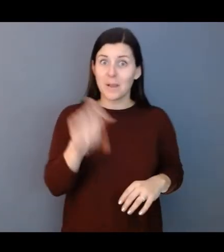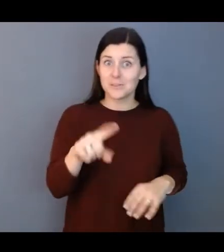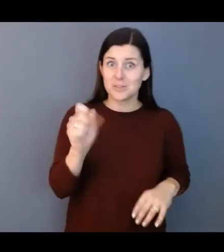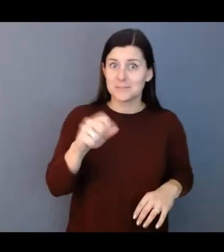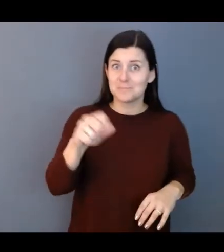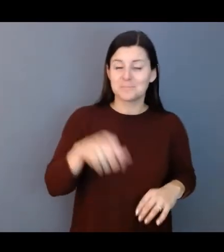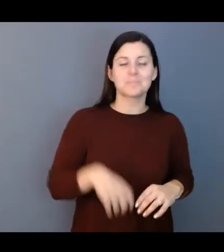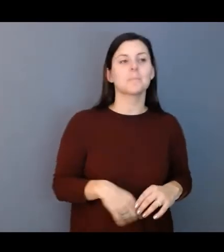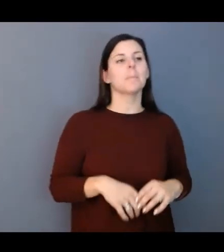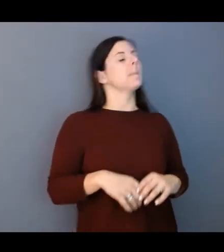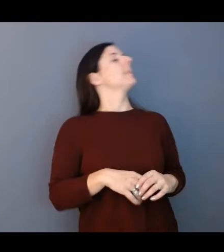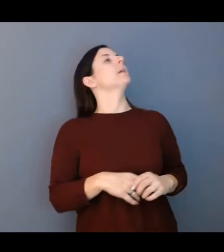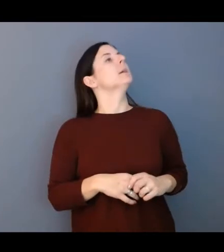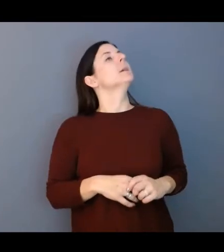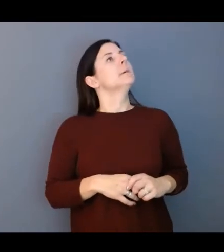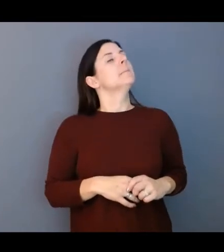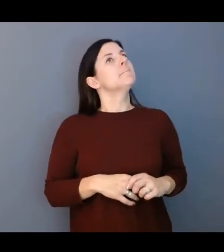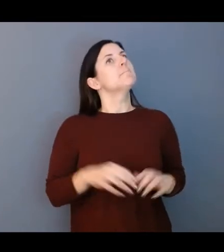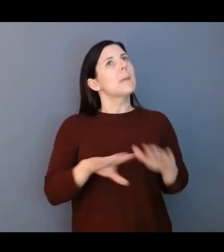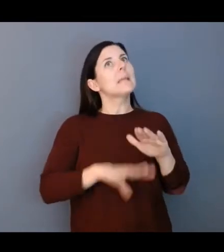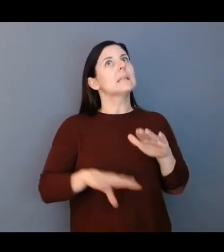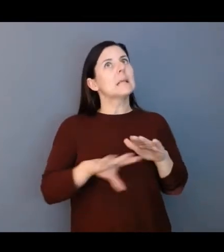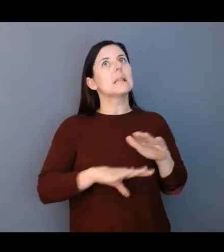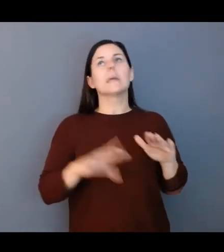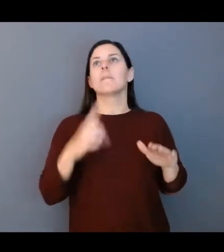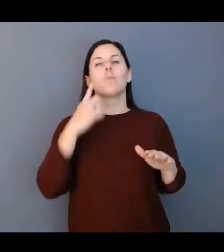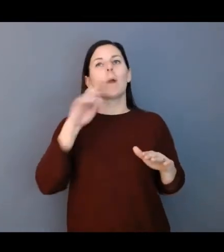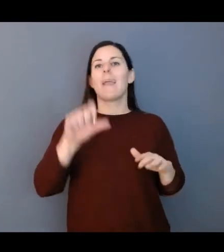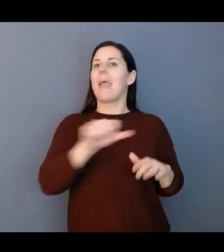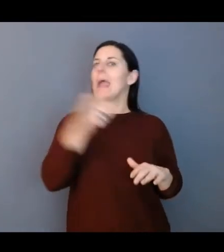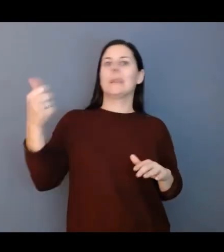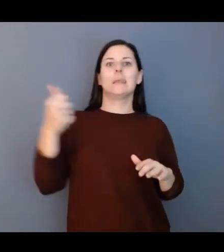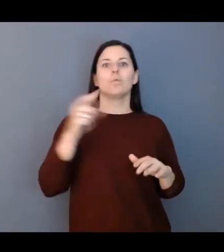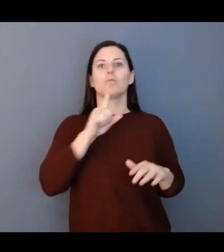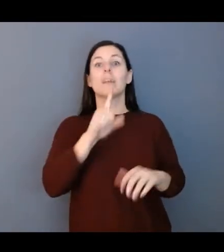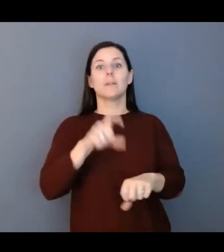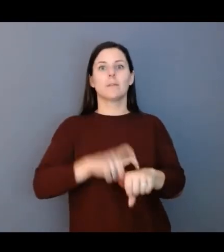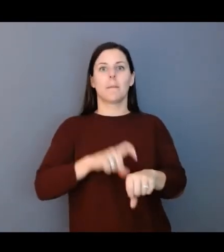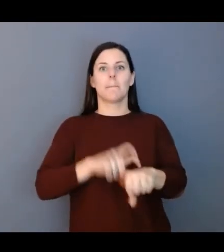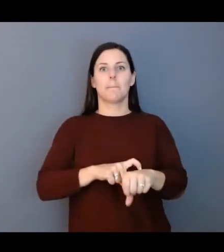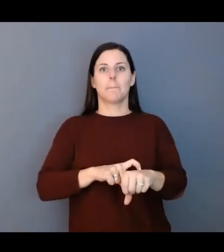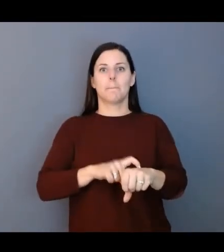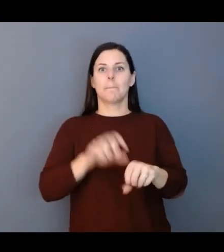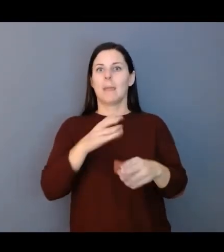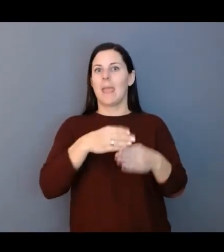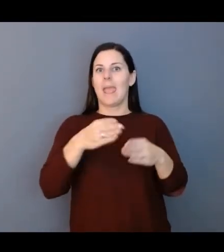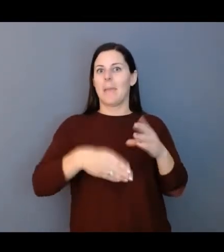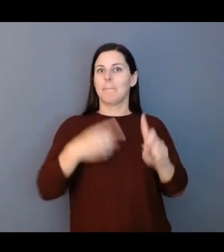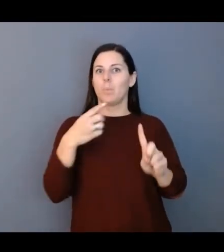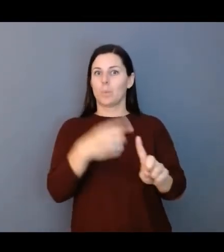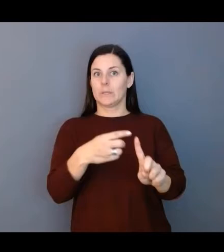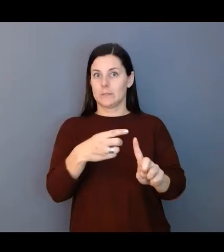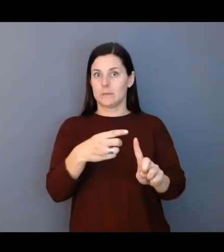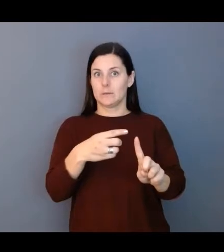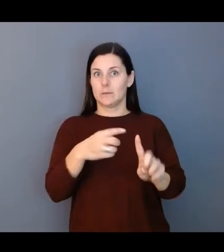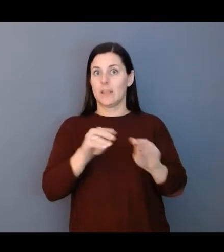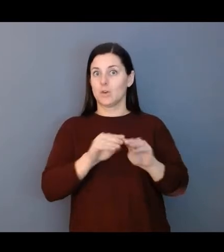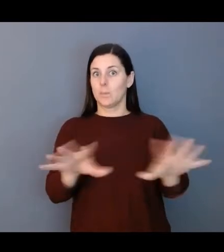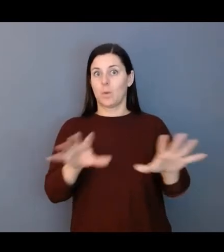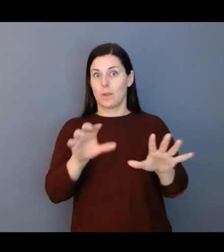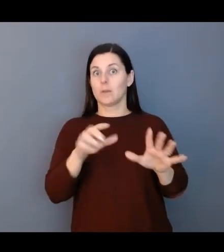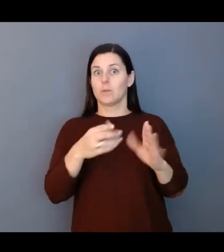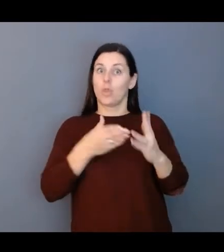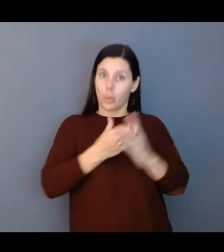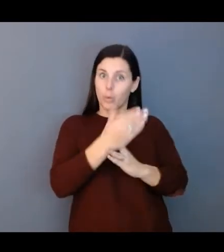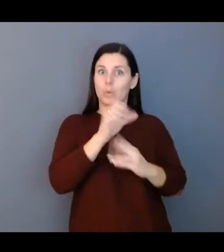great question. So this is basically for any real-time endpoints that